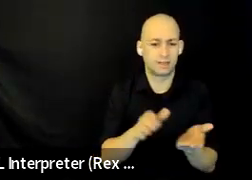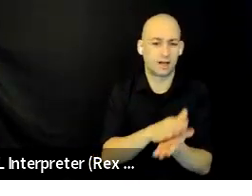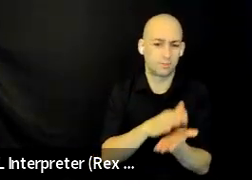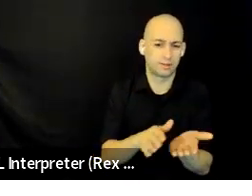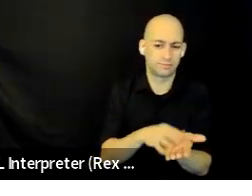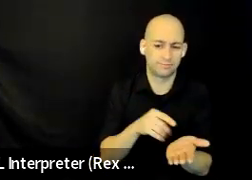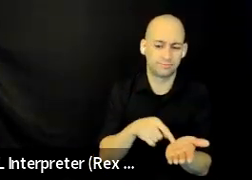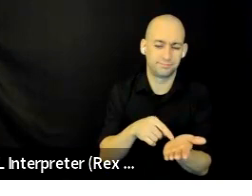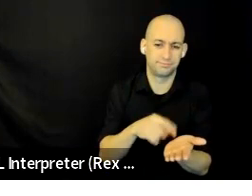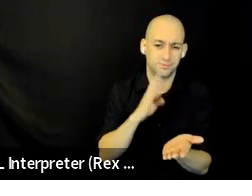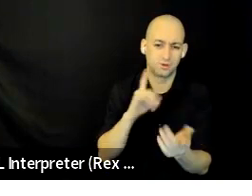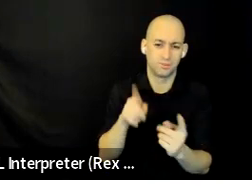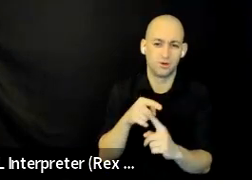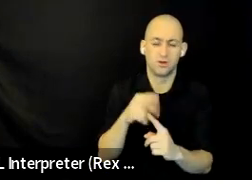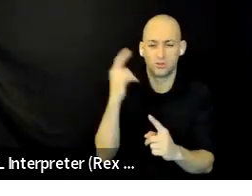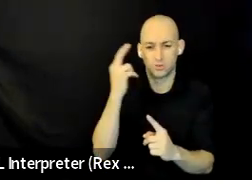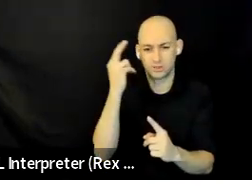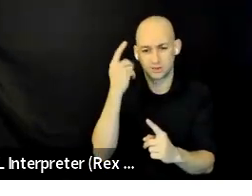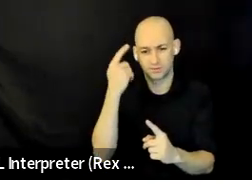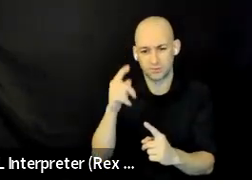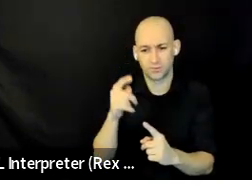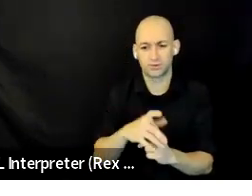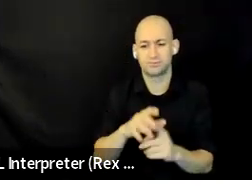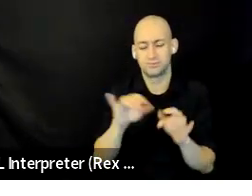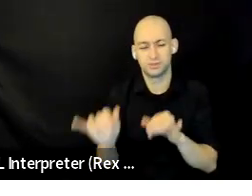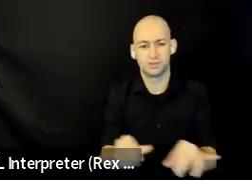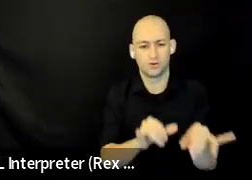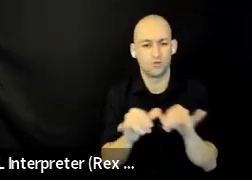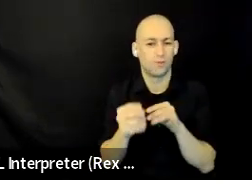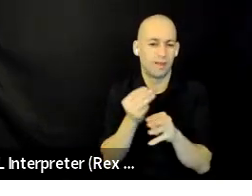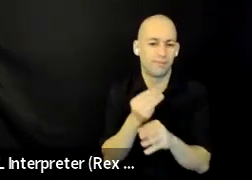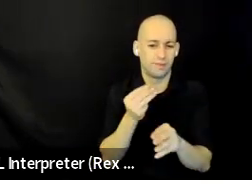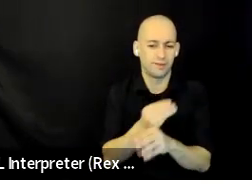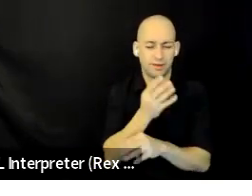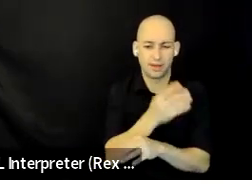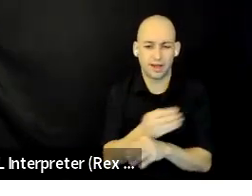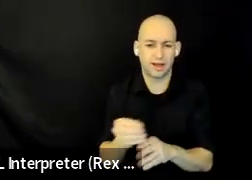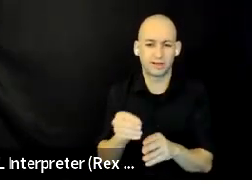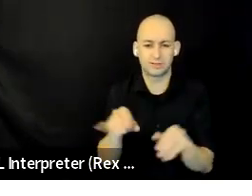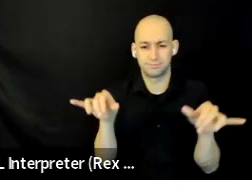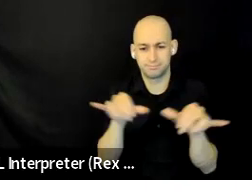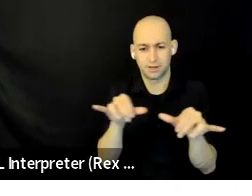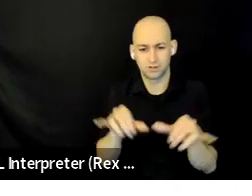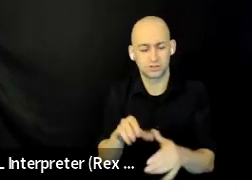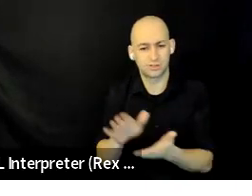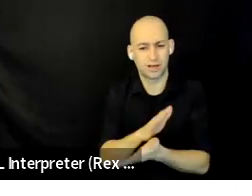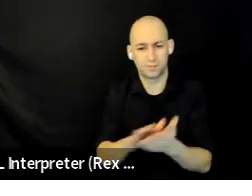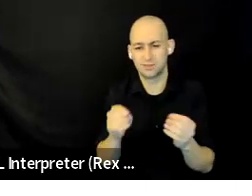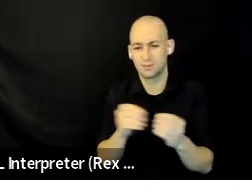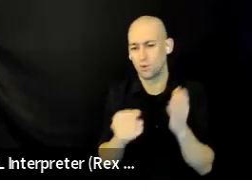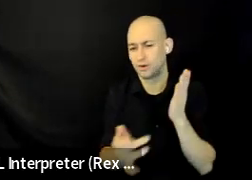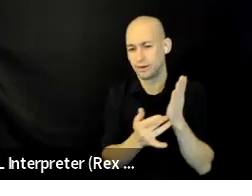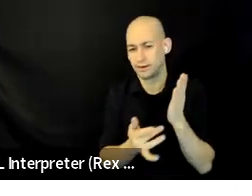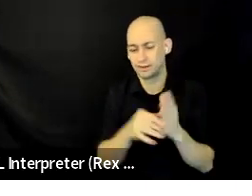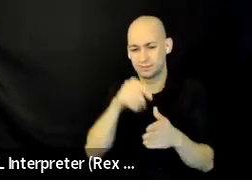the investment framework, as well as the general methodology. And the metrics document is more technical in nature, and it gets